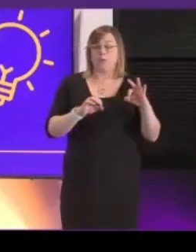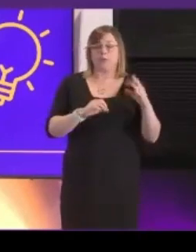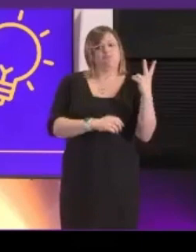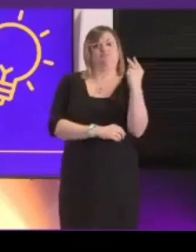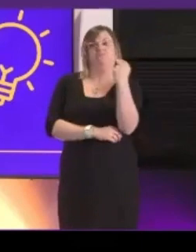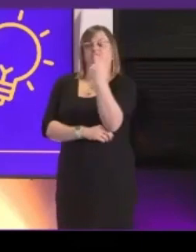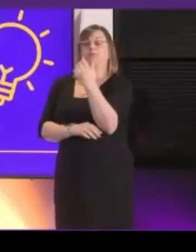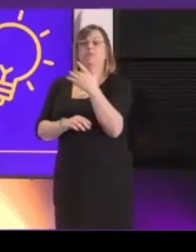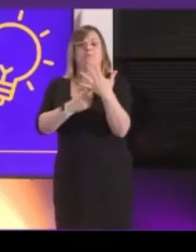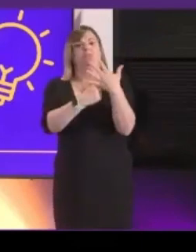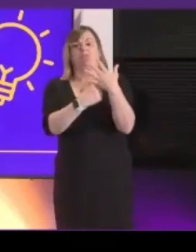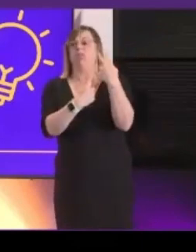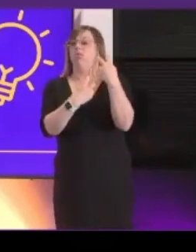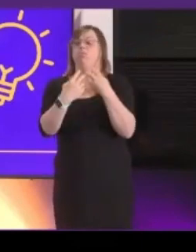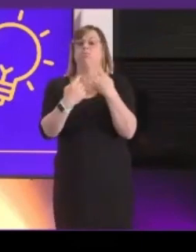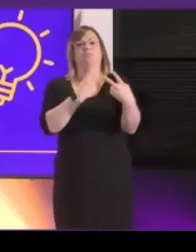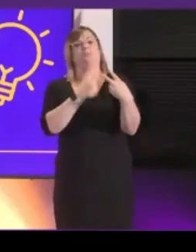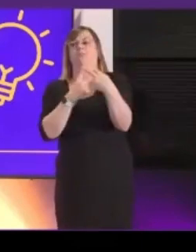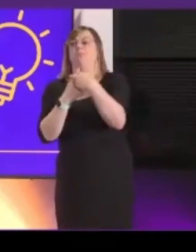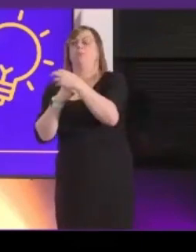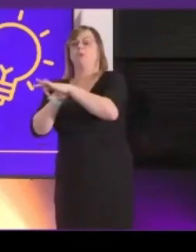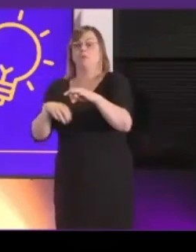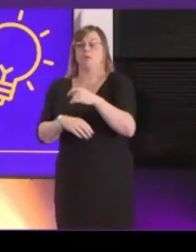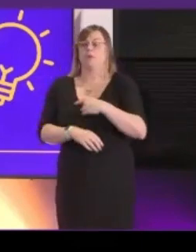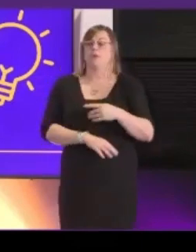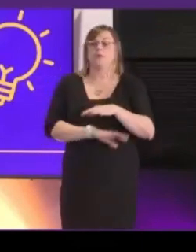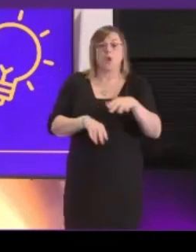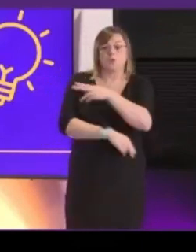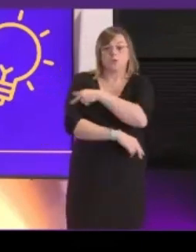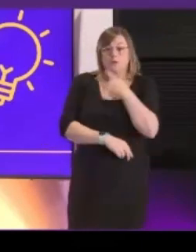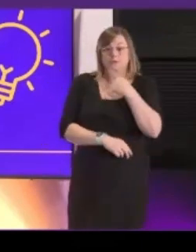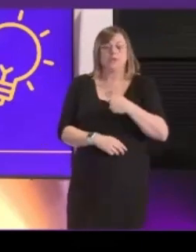get any pushback. I did not get a single staff member going, Marley,